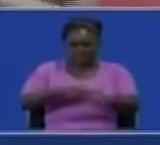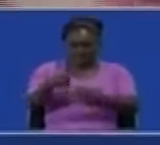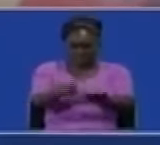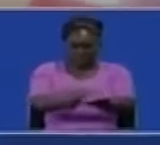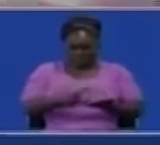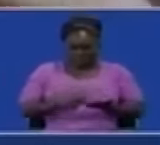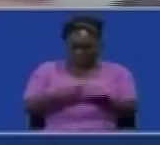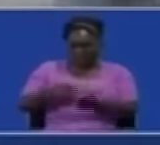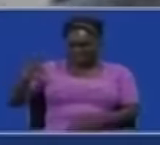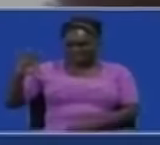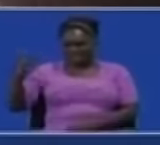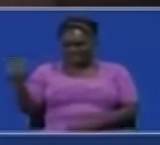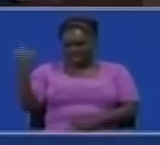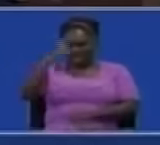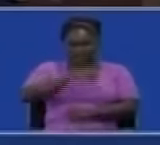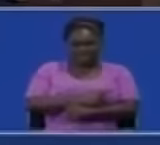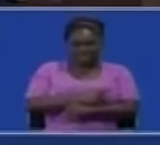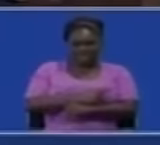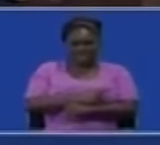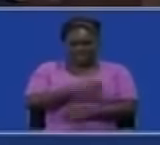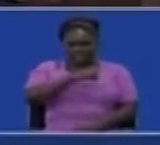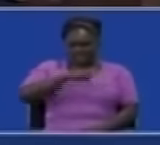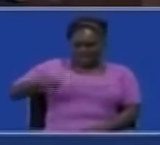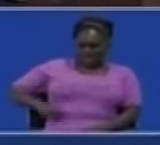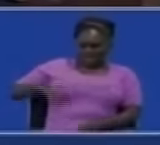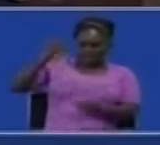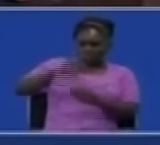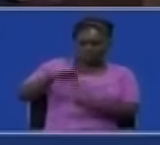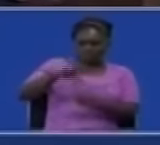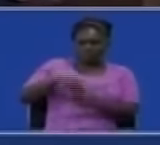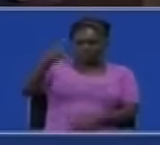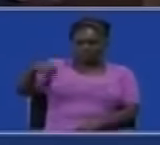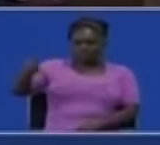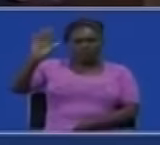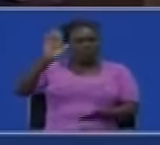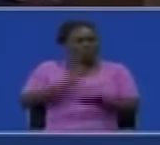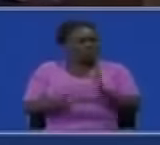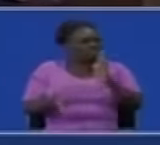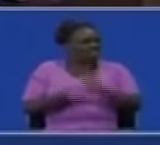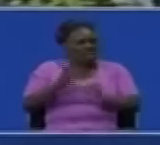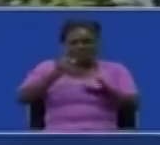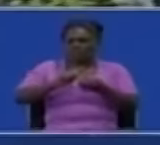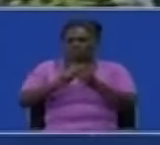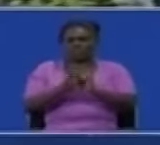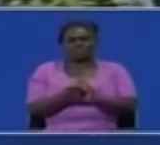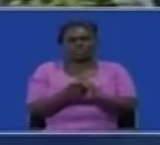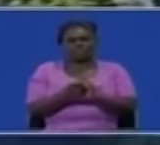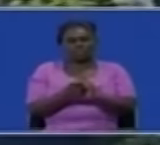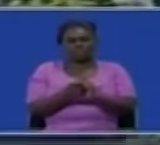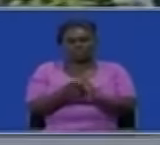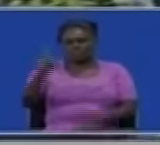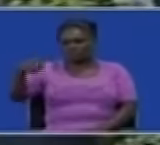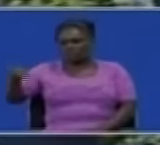continued for the third day over the Thursday Senate vote that passed the bill without any amendments. This law has already